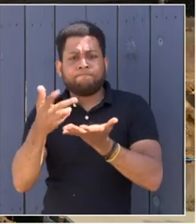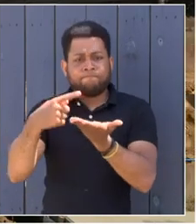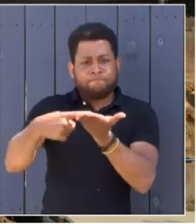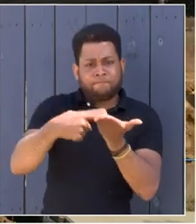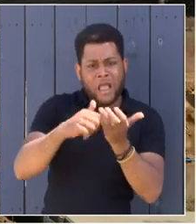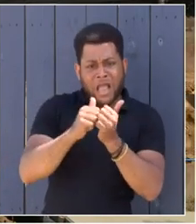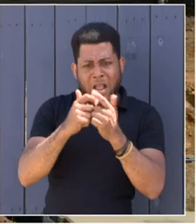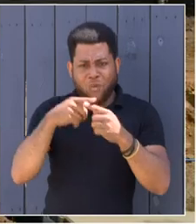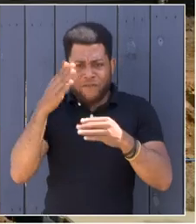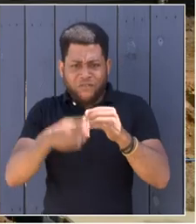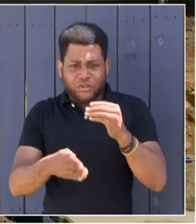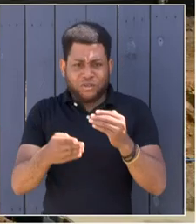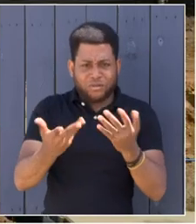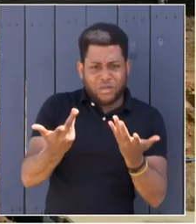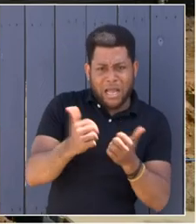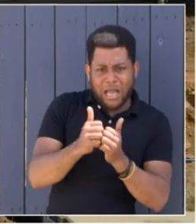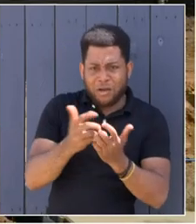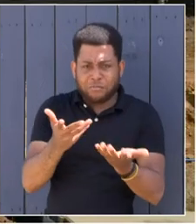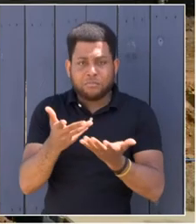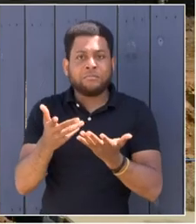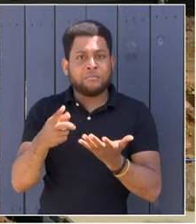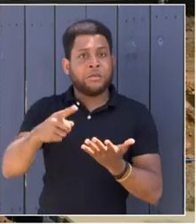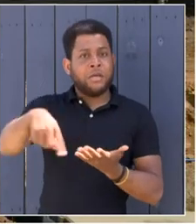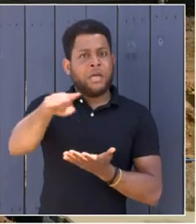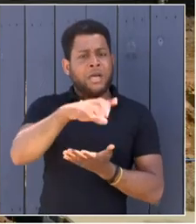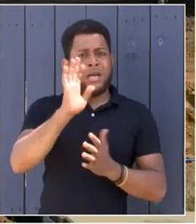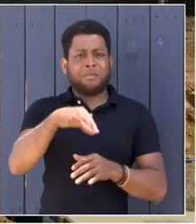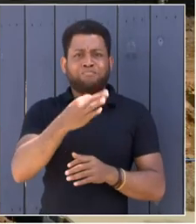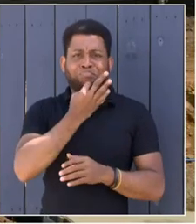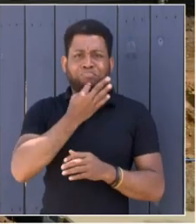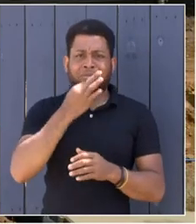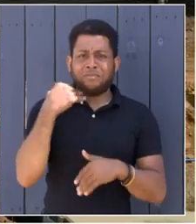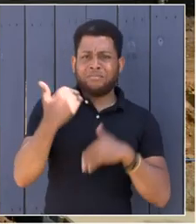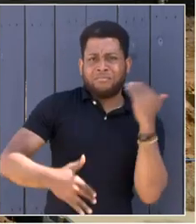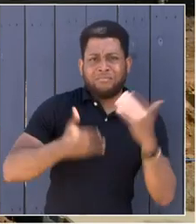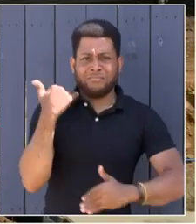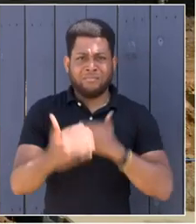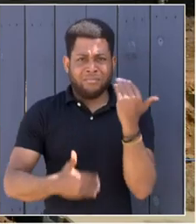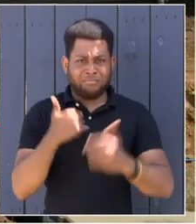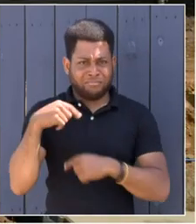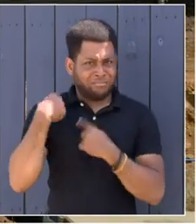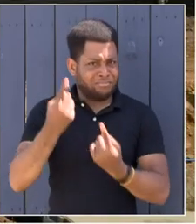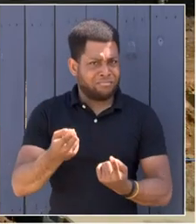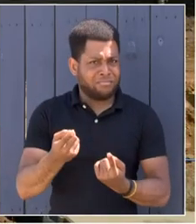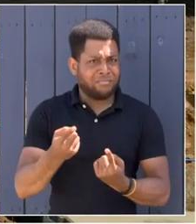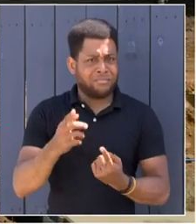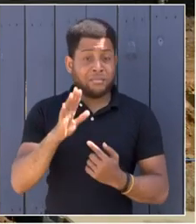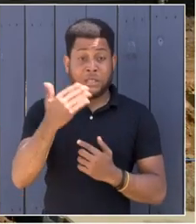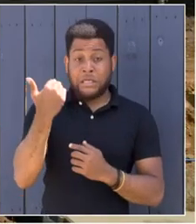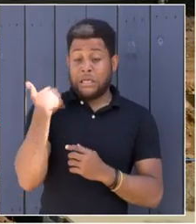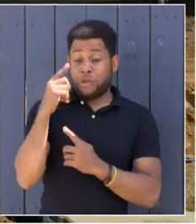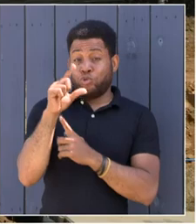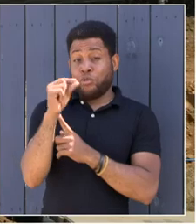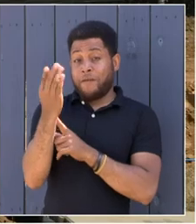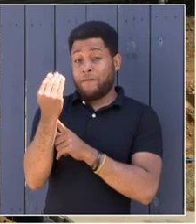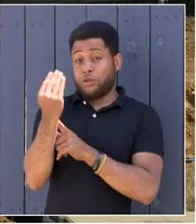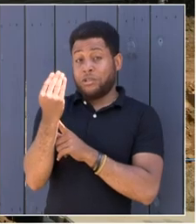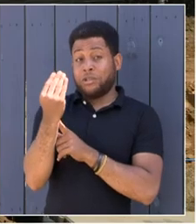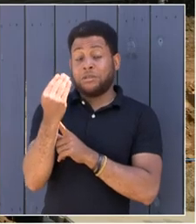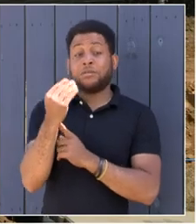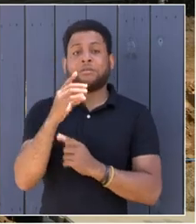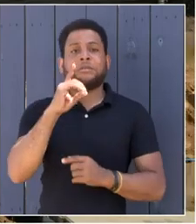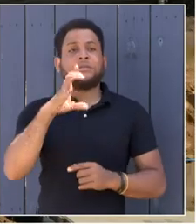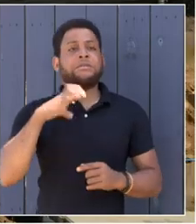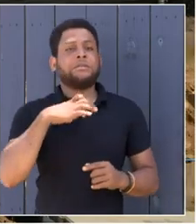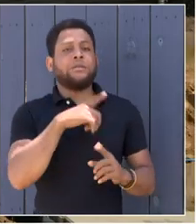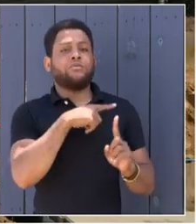been throughout this entire process. In 2014, the council voted to provide tax